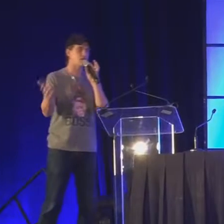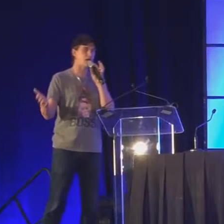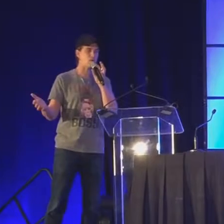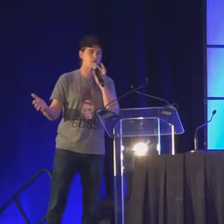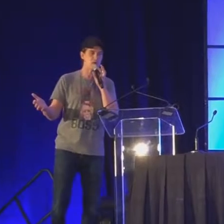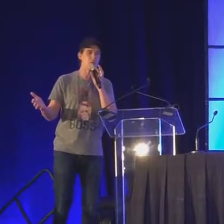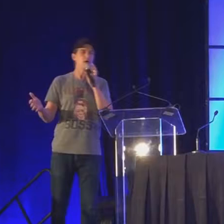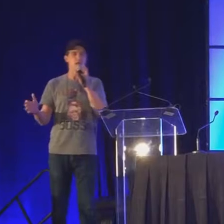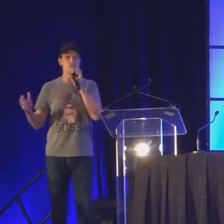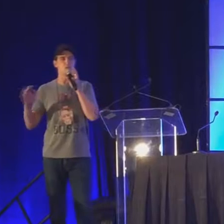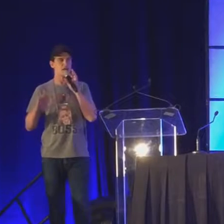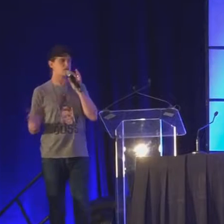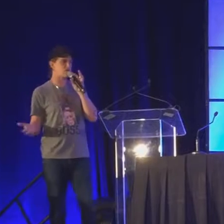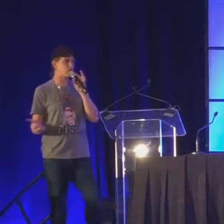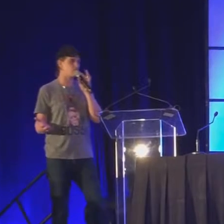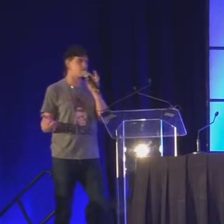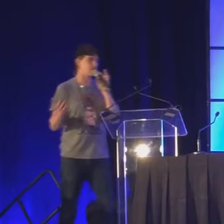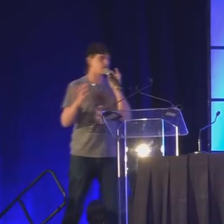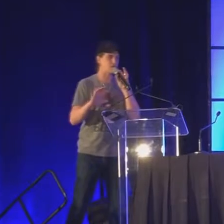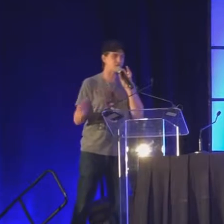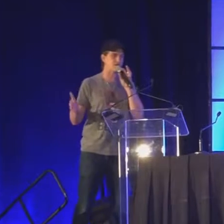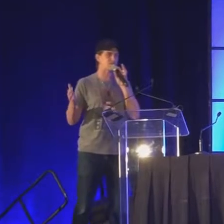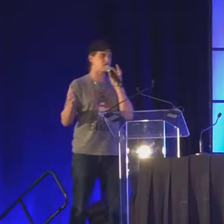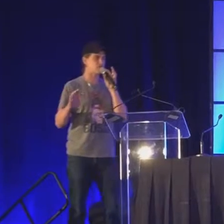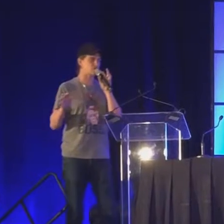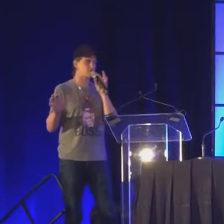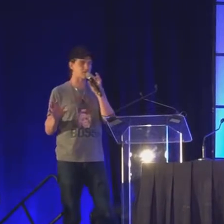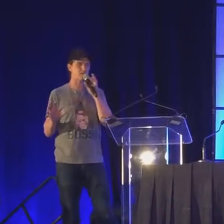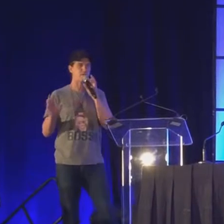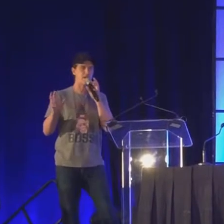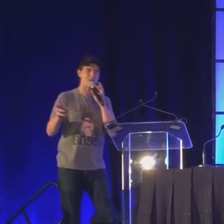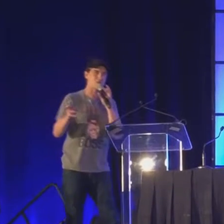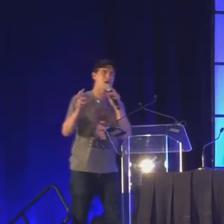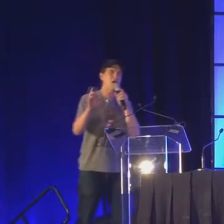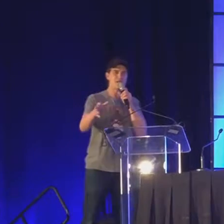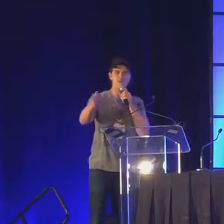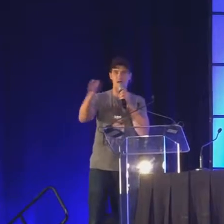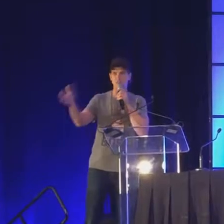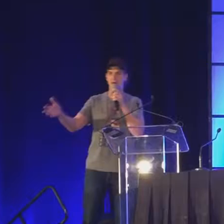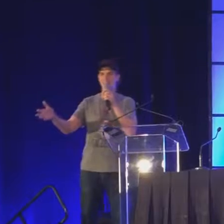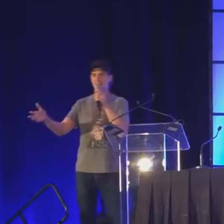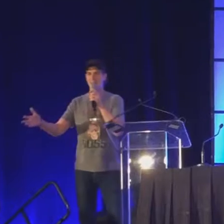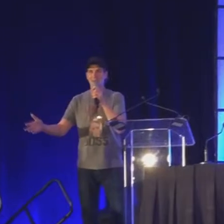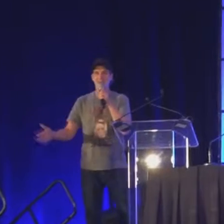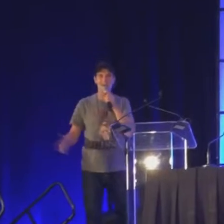I started to hang out with him is, one, I started being really aggressive and forcing myself on him. And if you